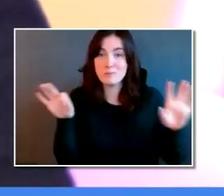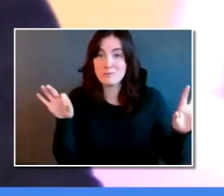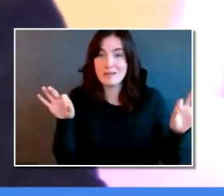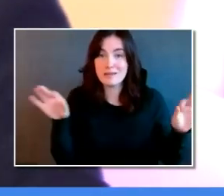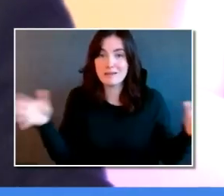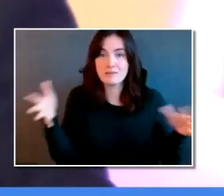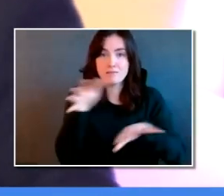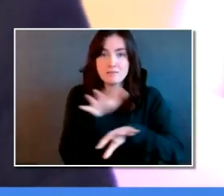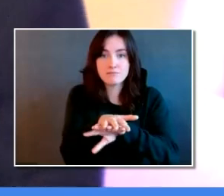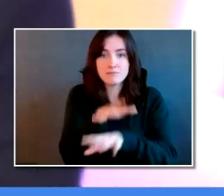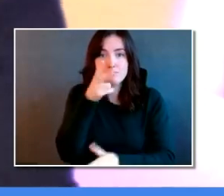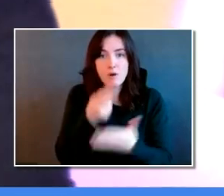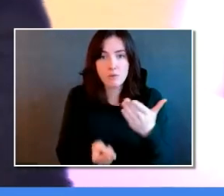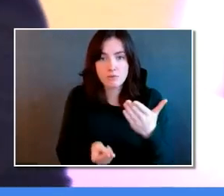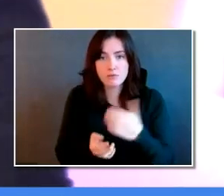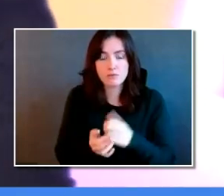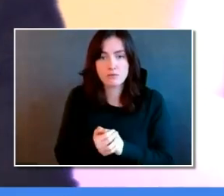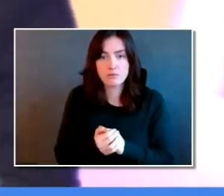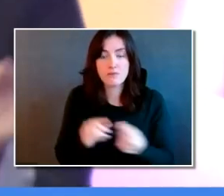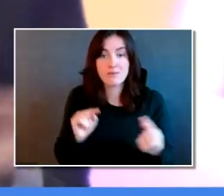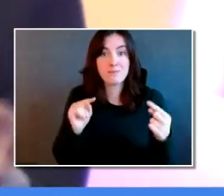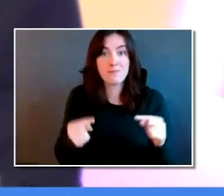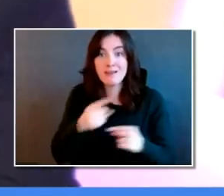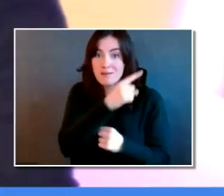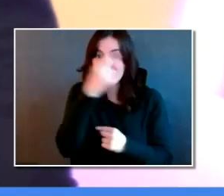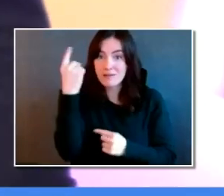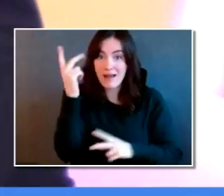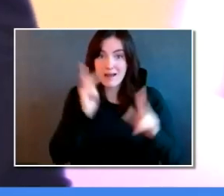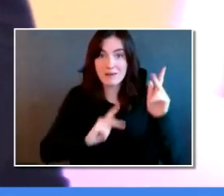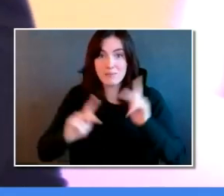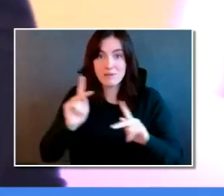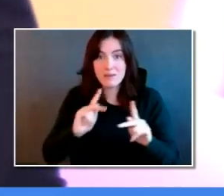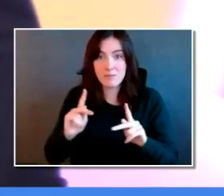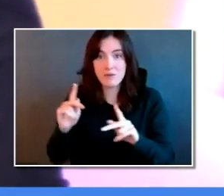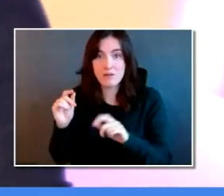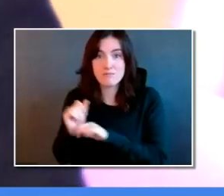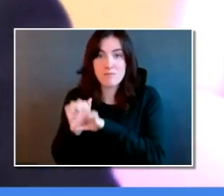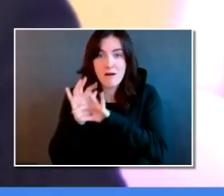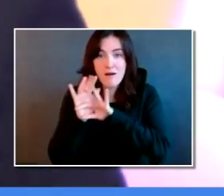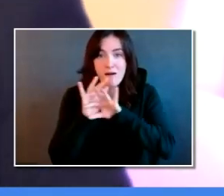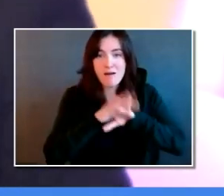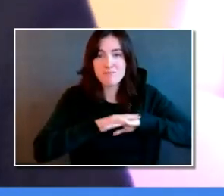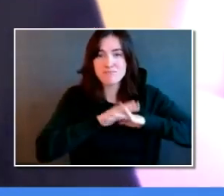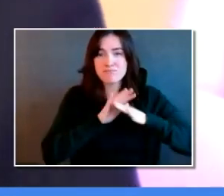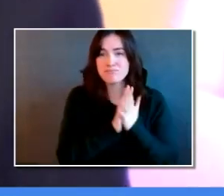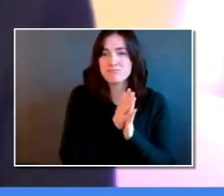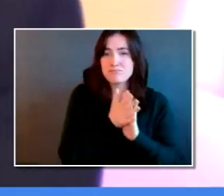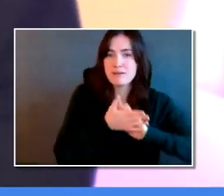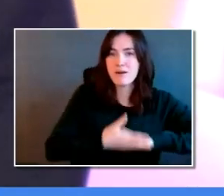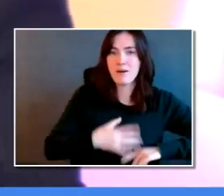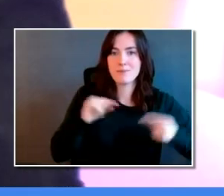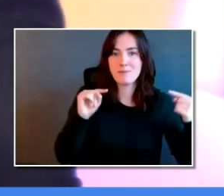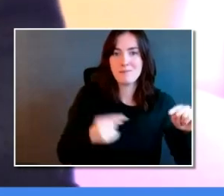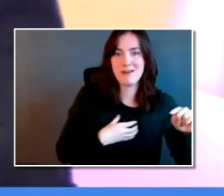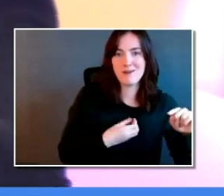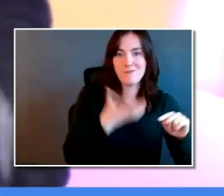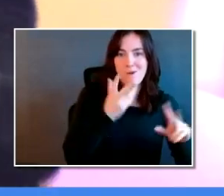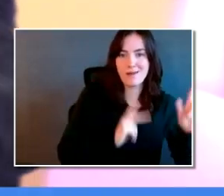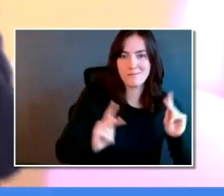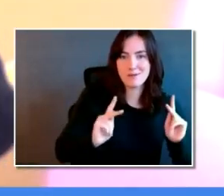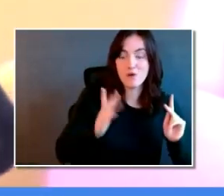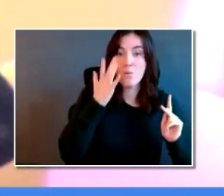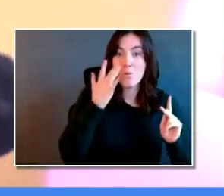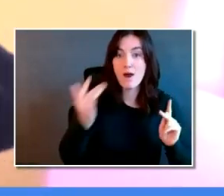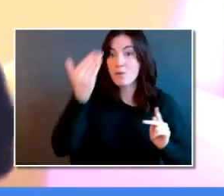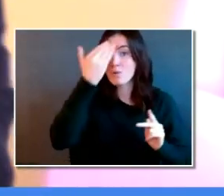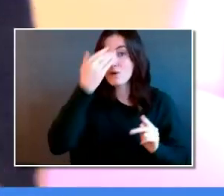and. The pain of black people metastasizes and becomes the pain of white people. We know that because the pain of black